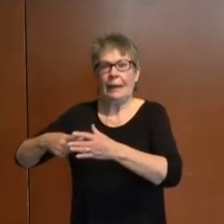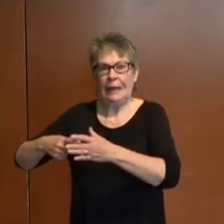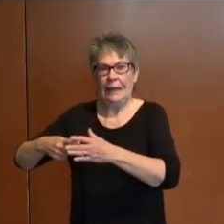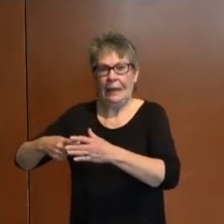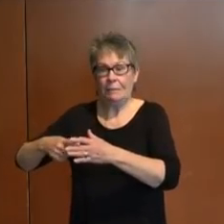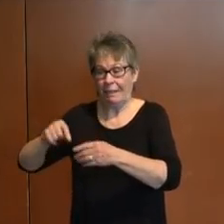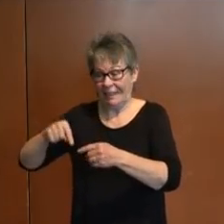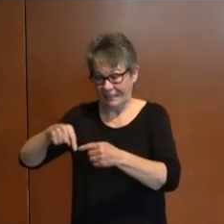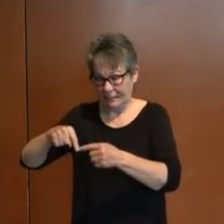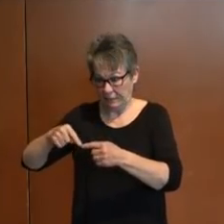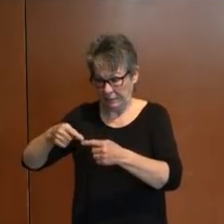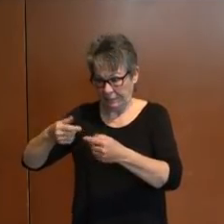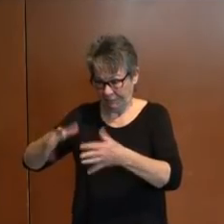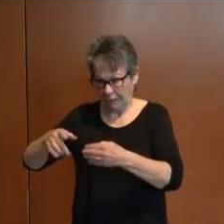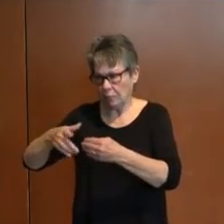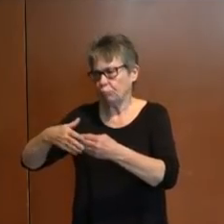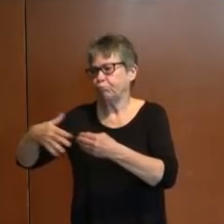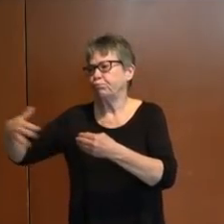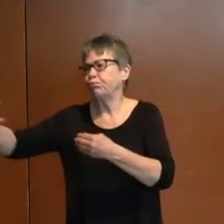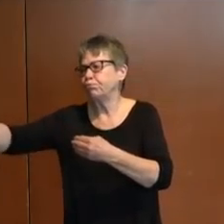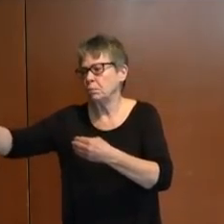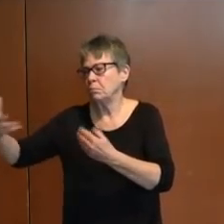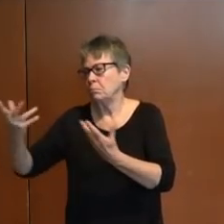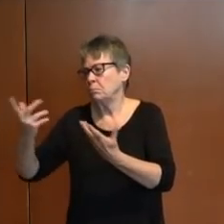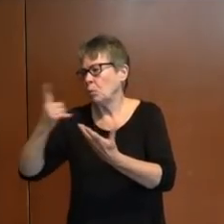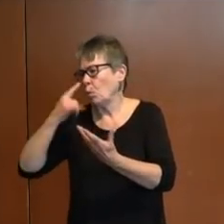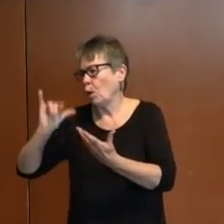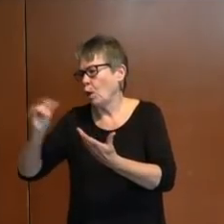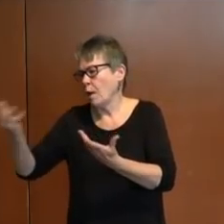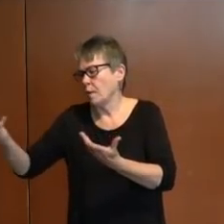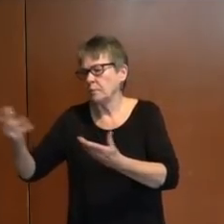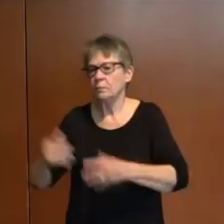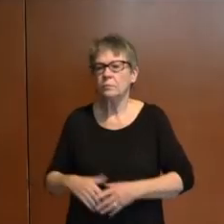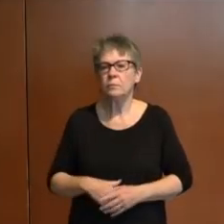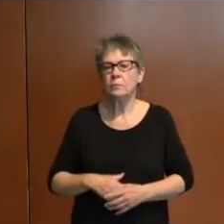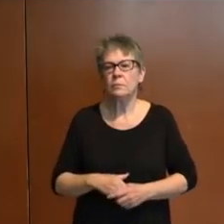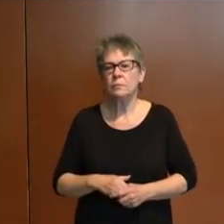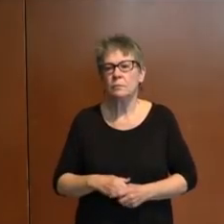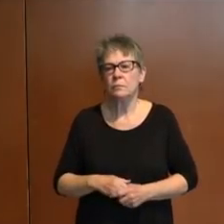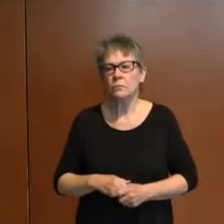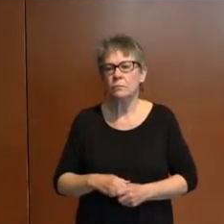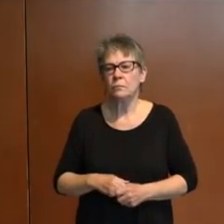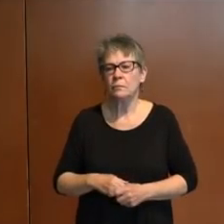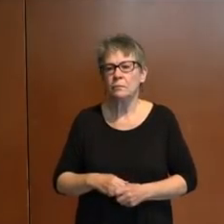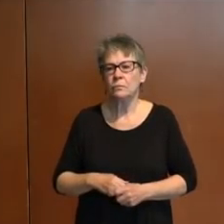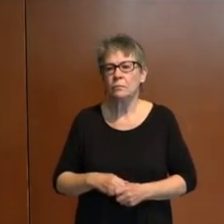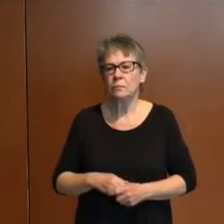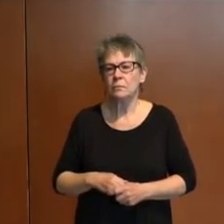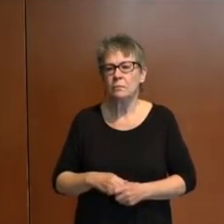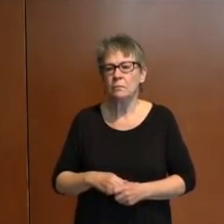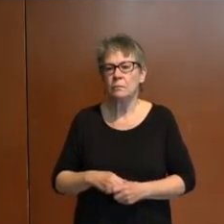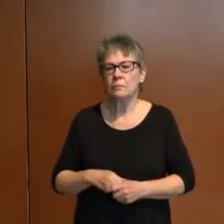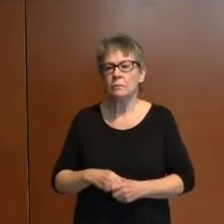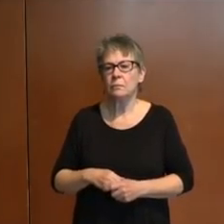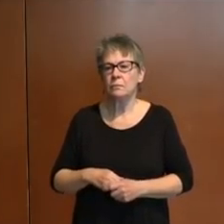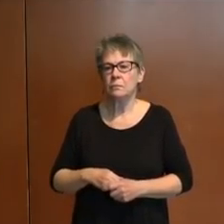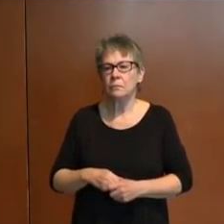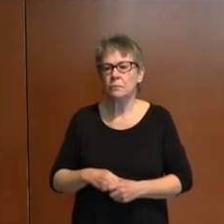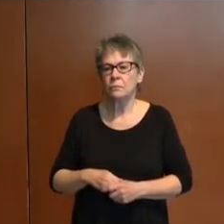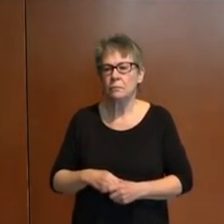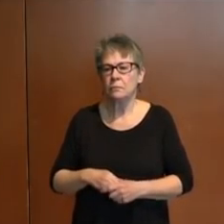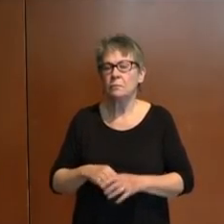we have to break the back of that curve. It has to be meaningfully on the